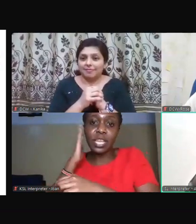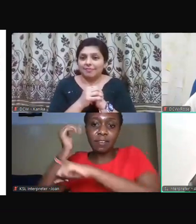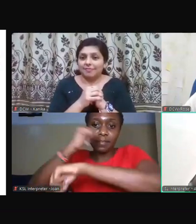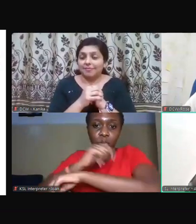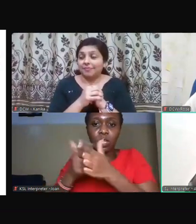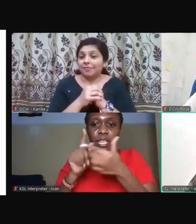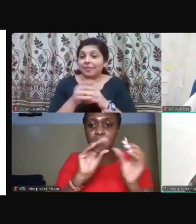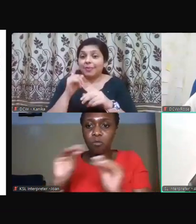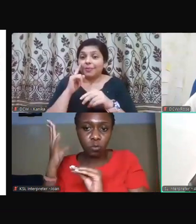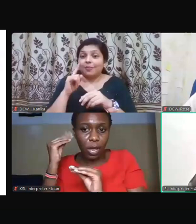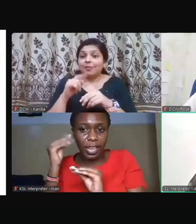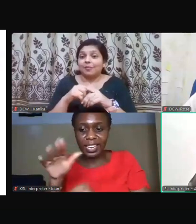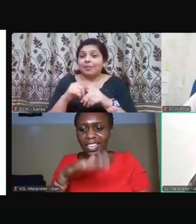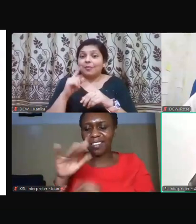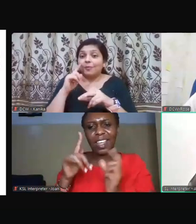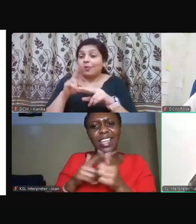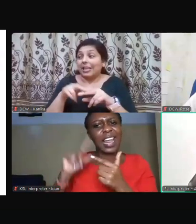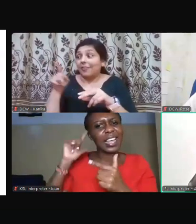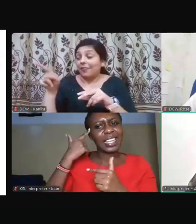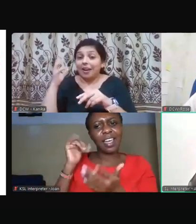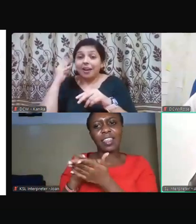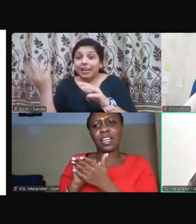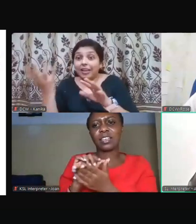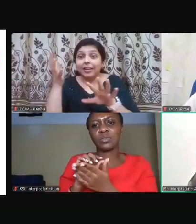environment, I think that would have been easier for me, right?